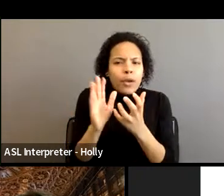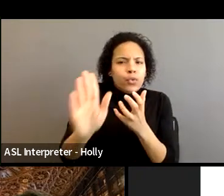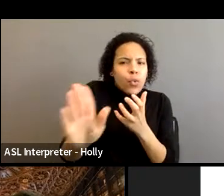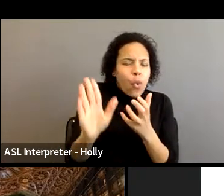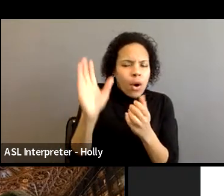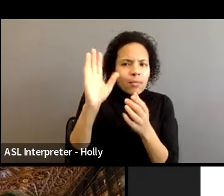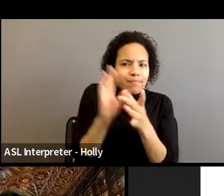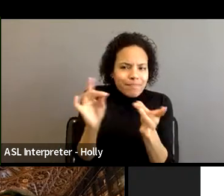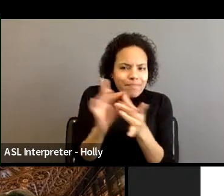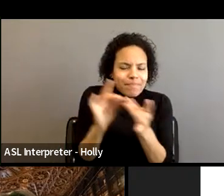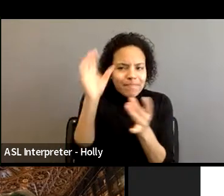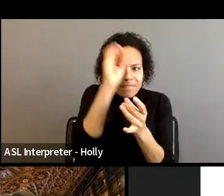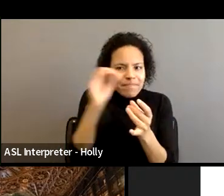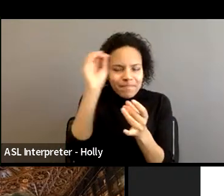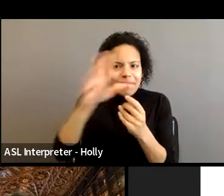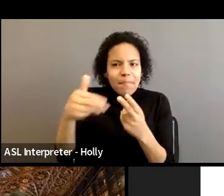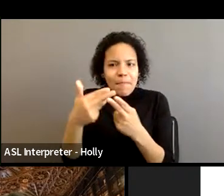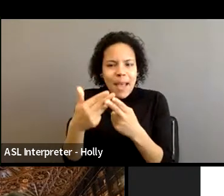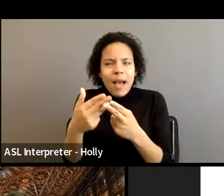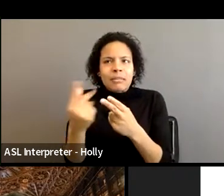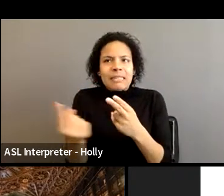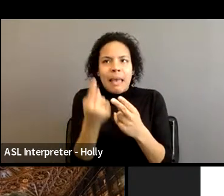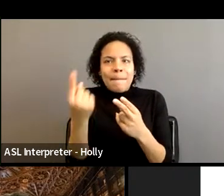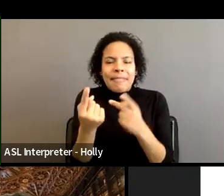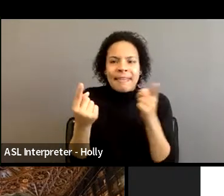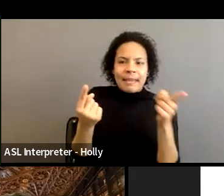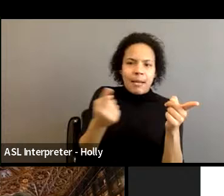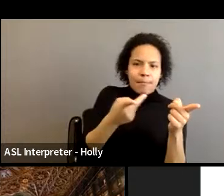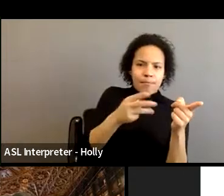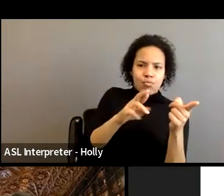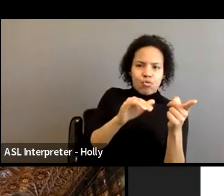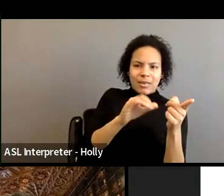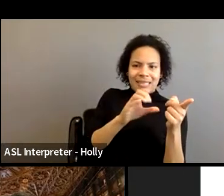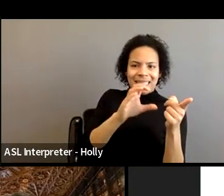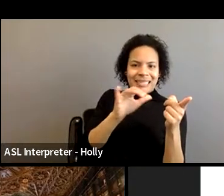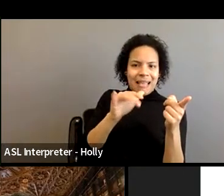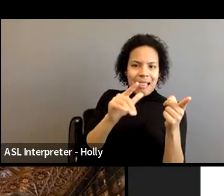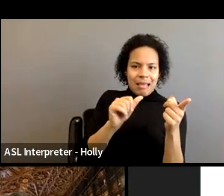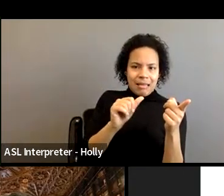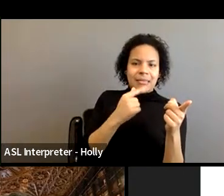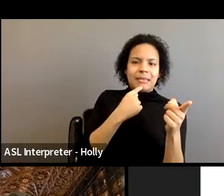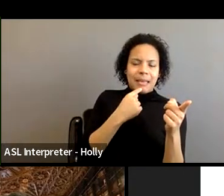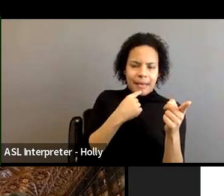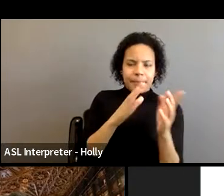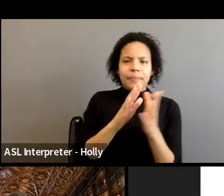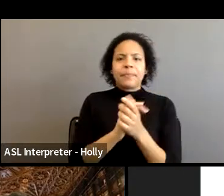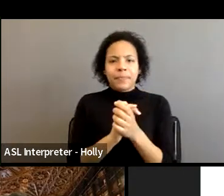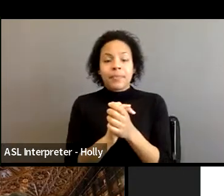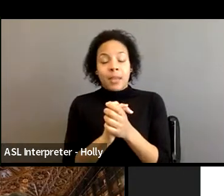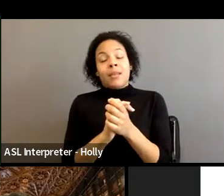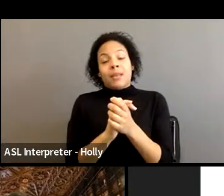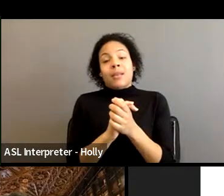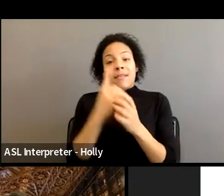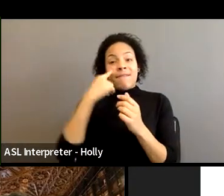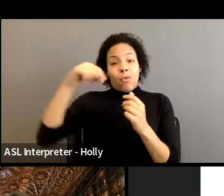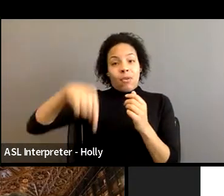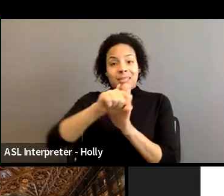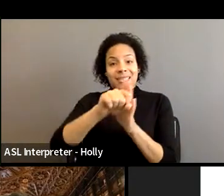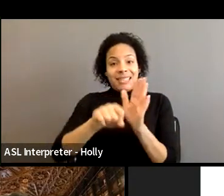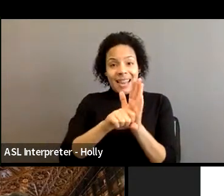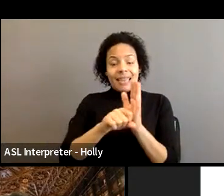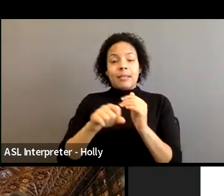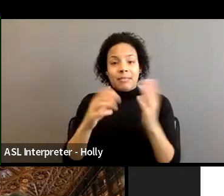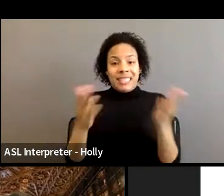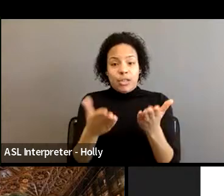this is the unique structure of Minnesota State, because we do serve a variety of students that are coming into